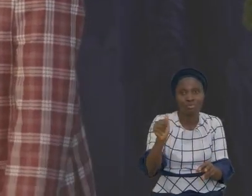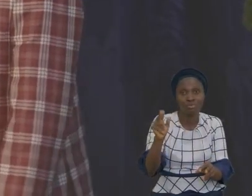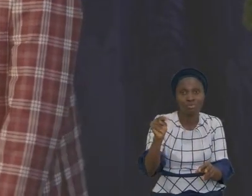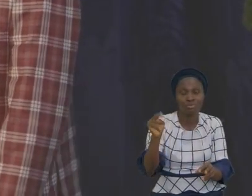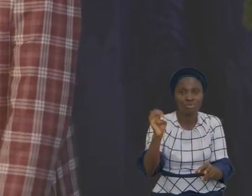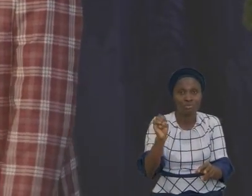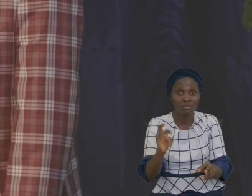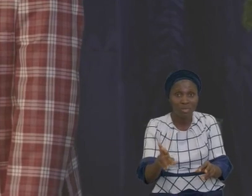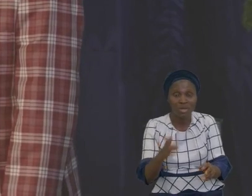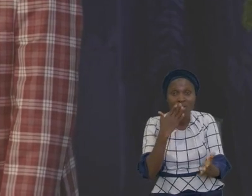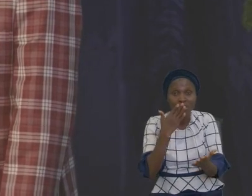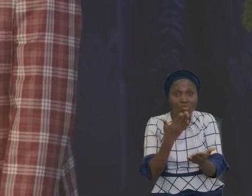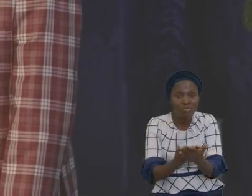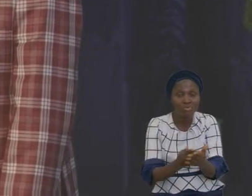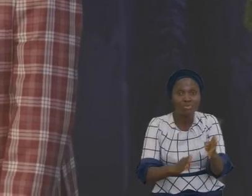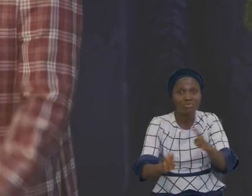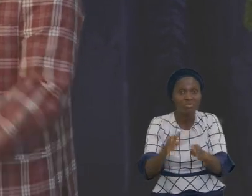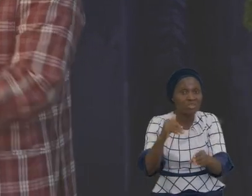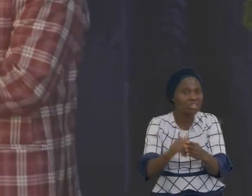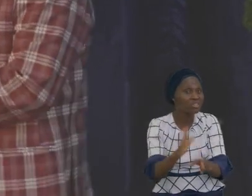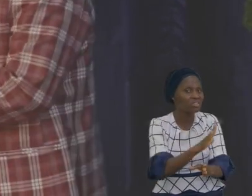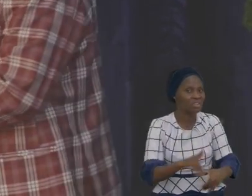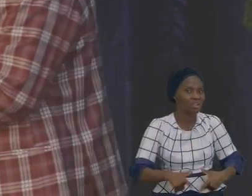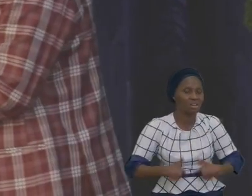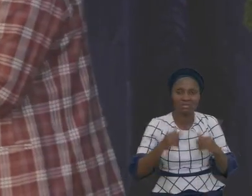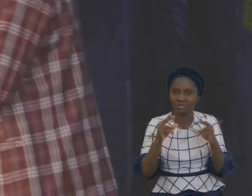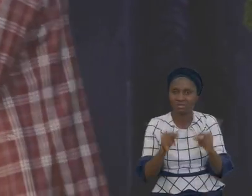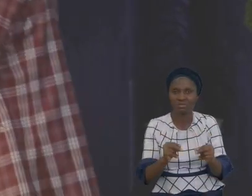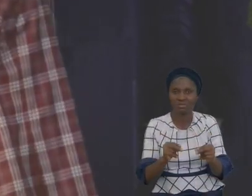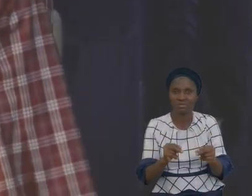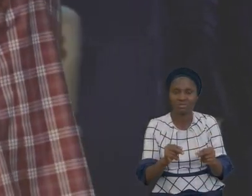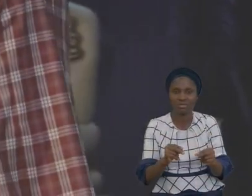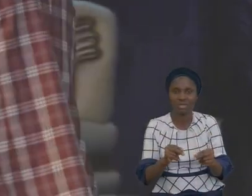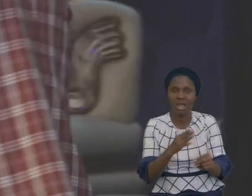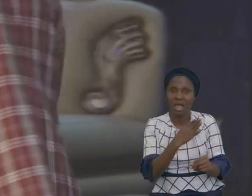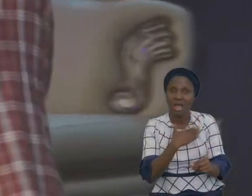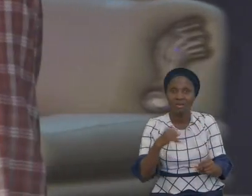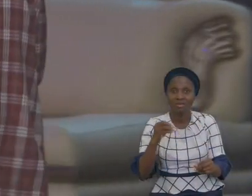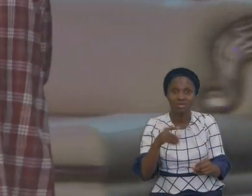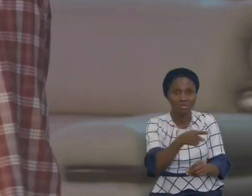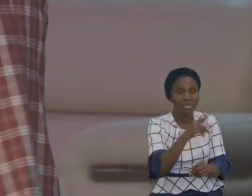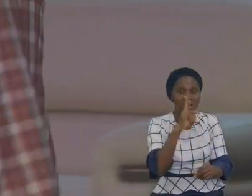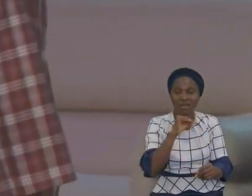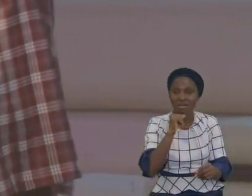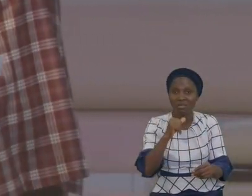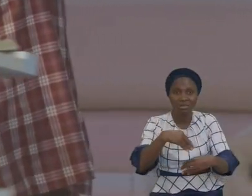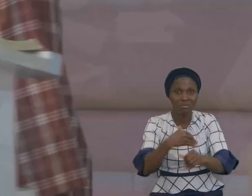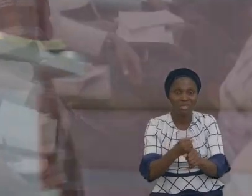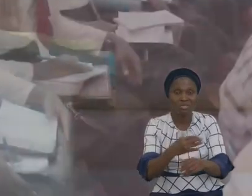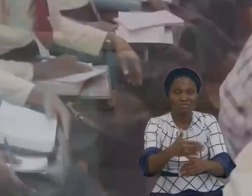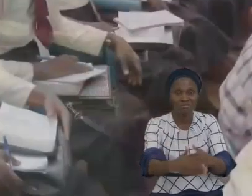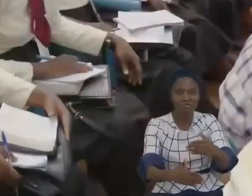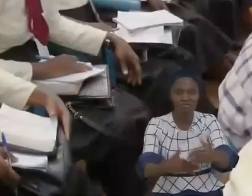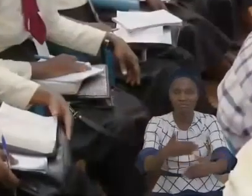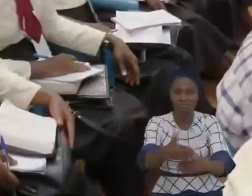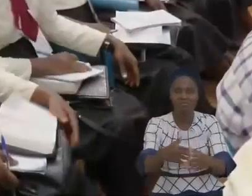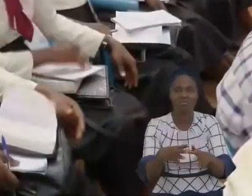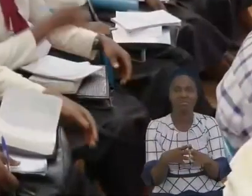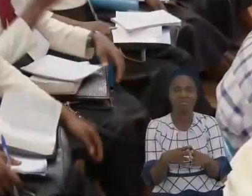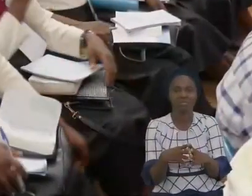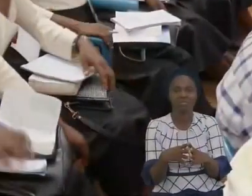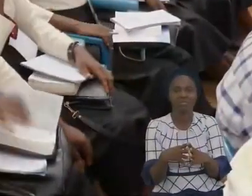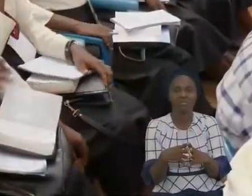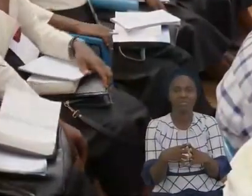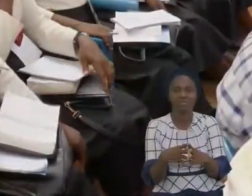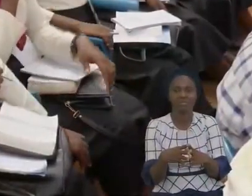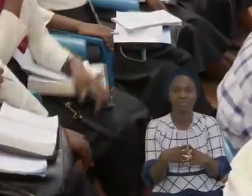progress. Mm-hmm.